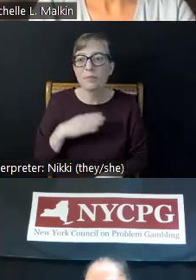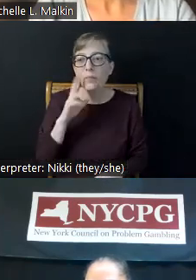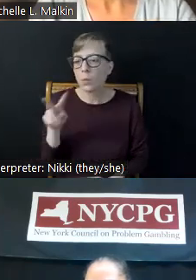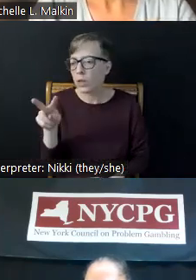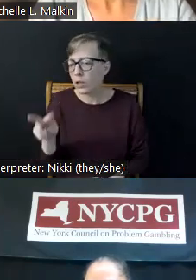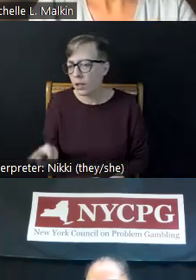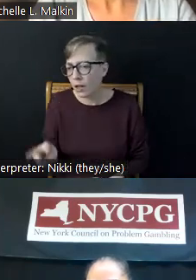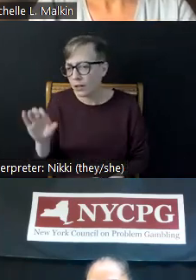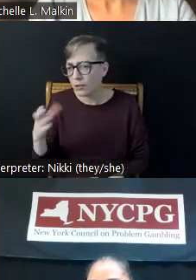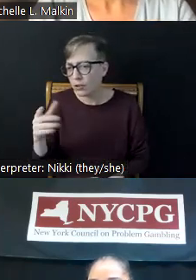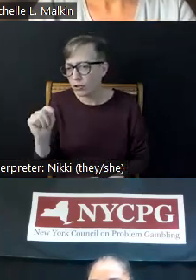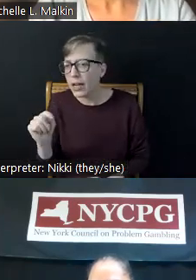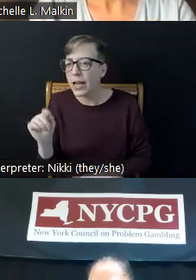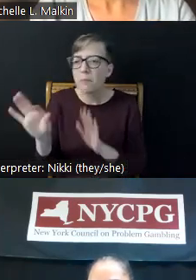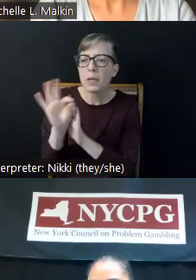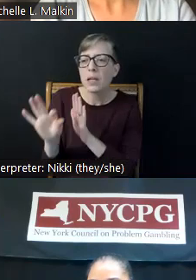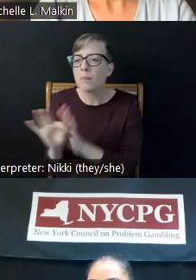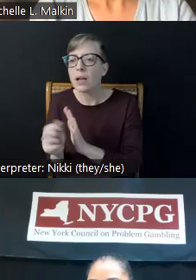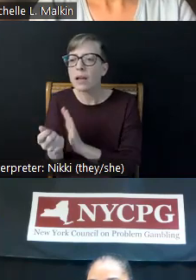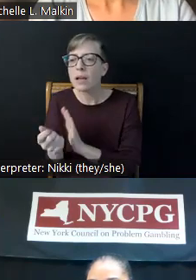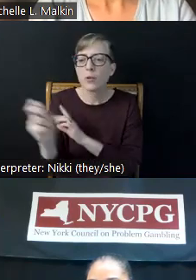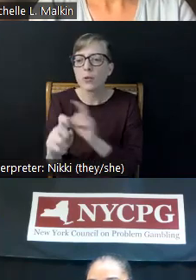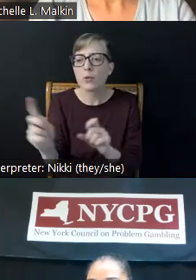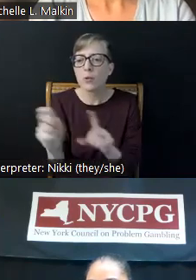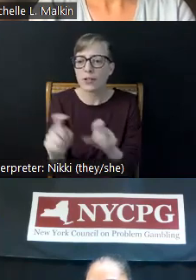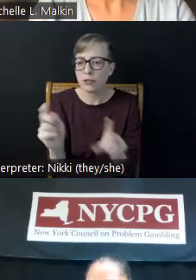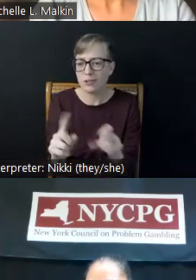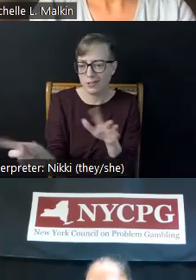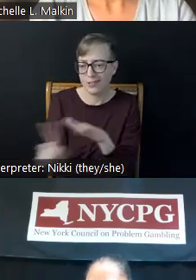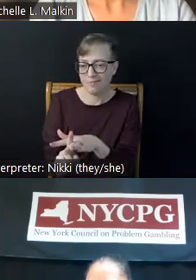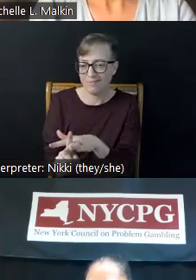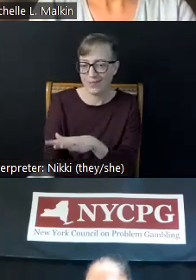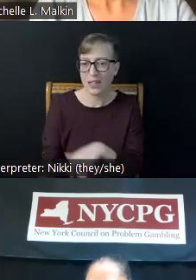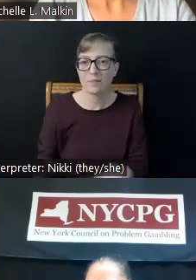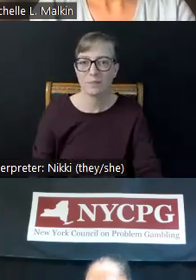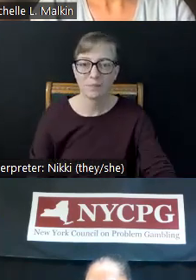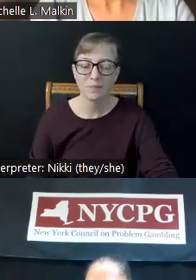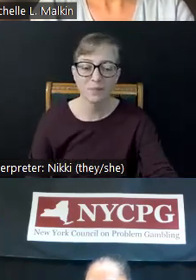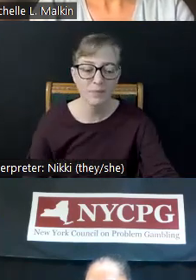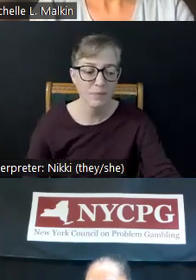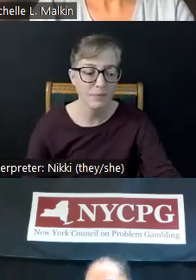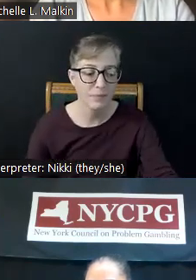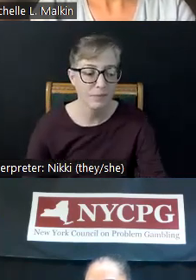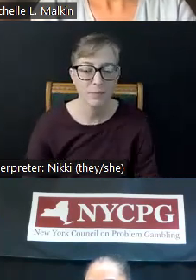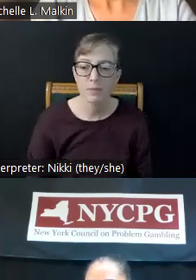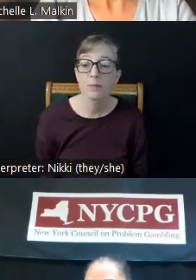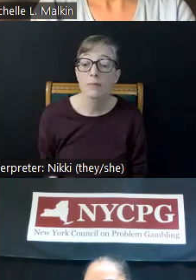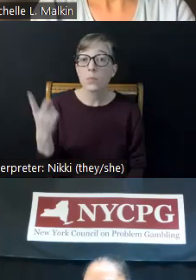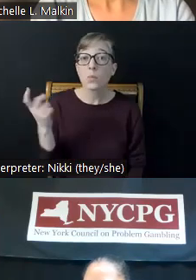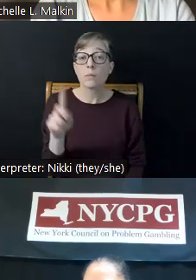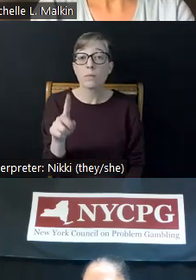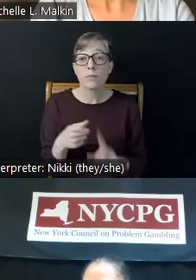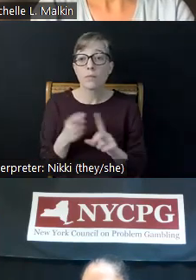chat and pick out one or two of the questions that have been posed. So we have a question